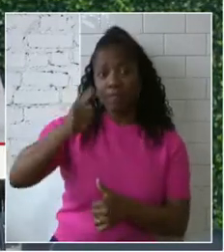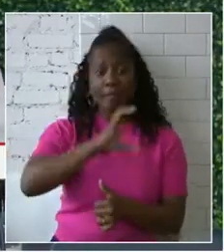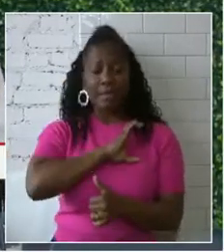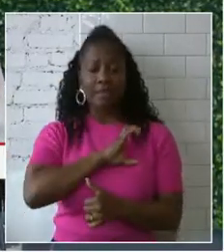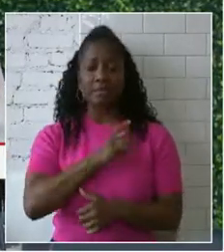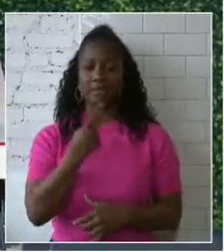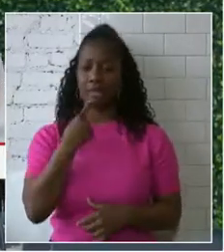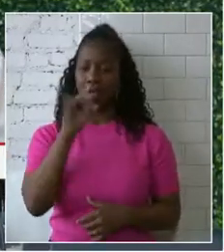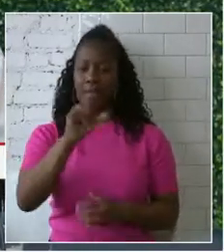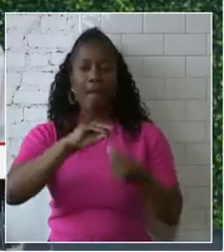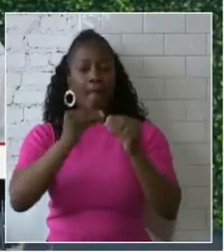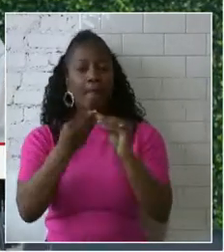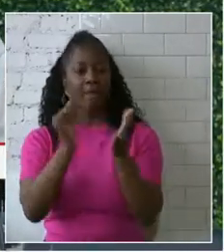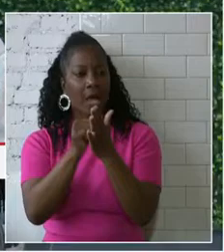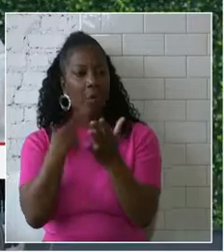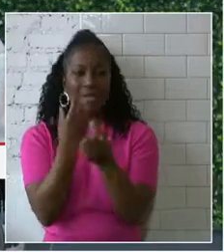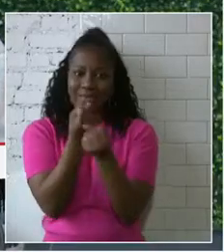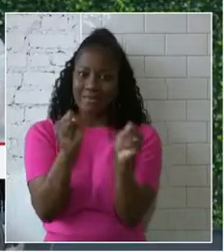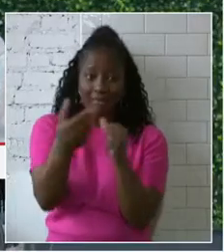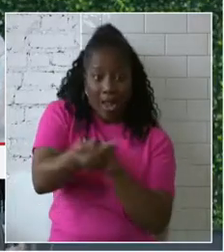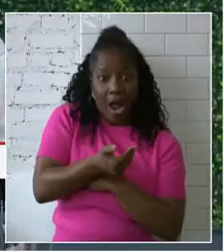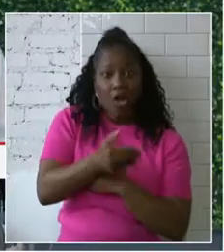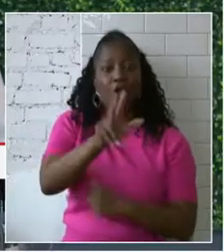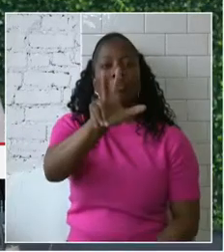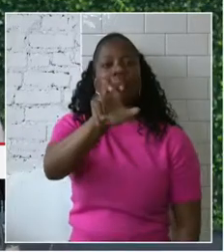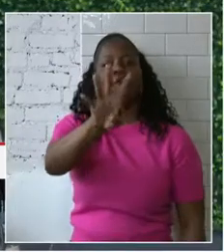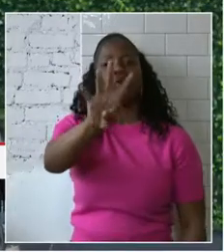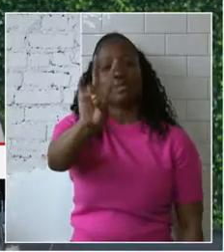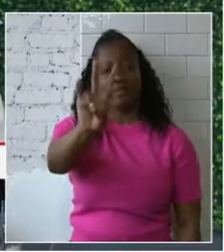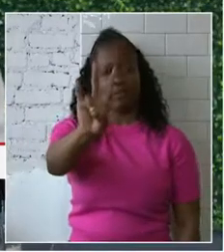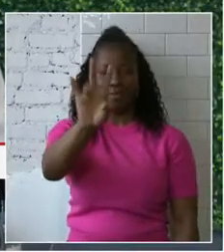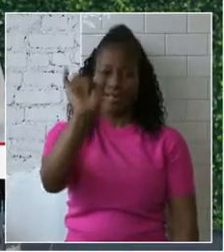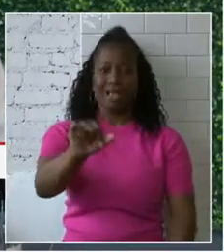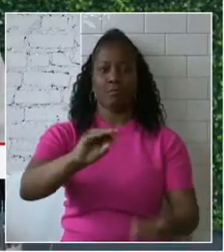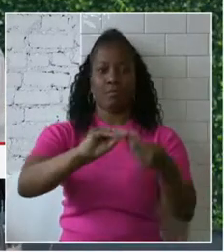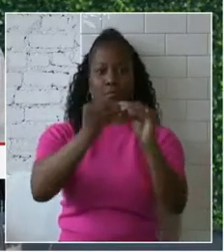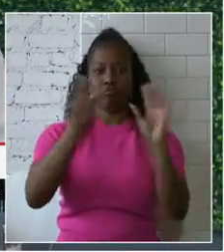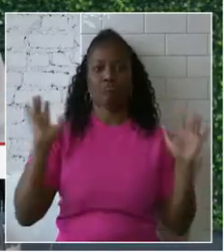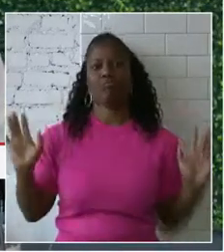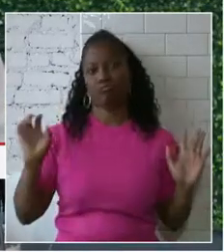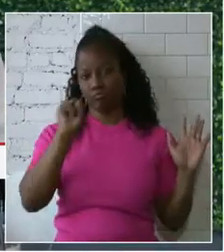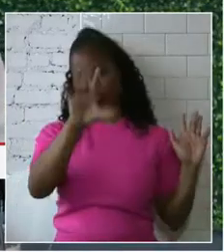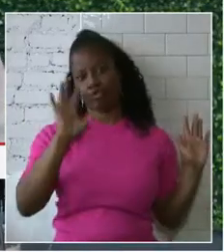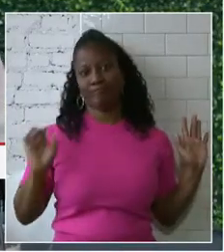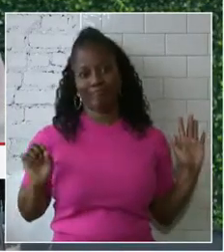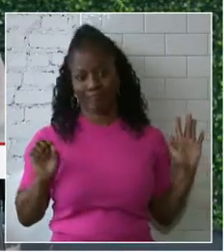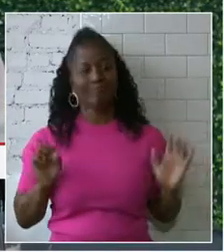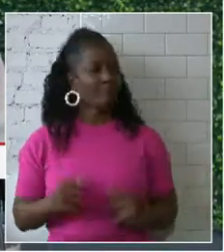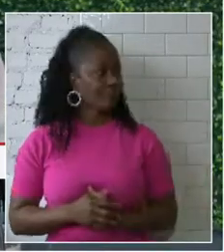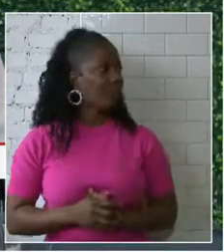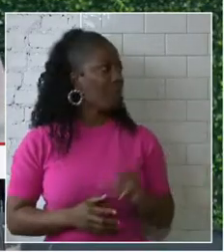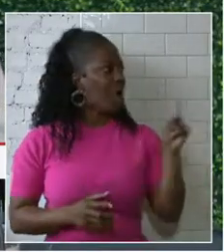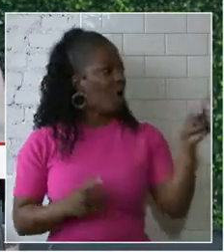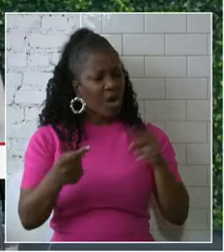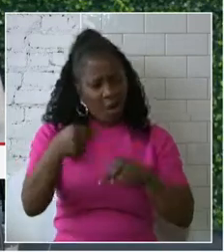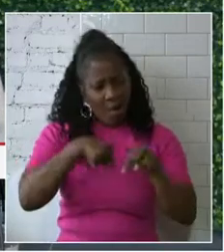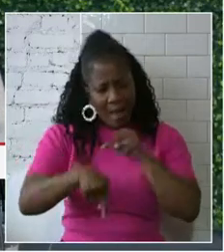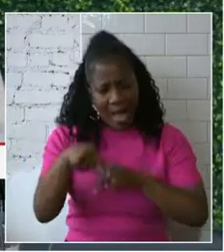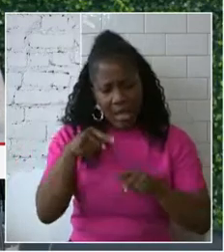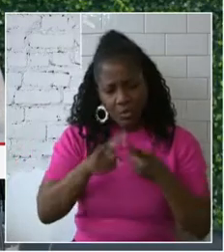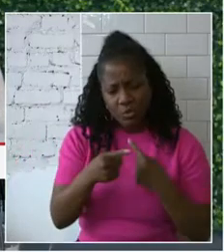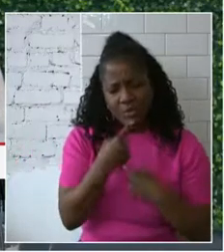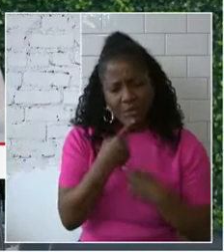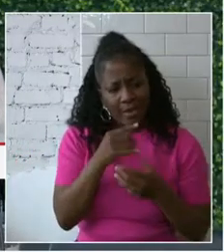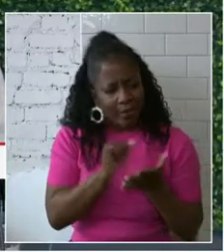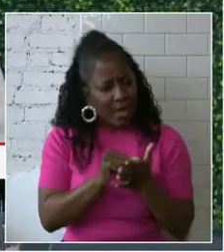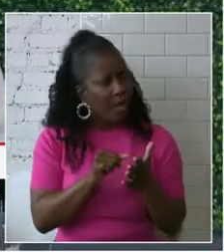the number this year that we can safely hire is 347. Yeah. to circle back to that crime spree. I know you said you still need to be first.